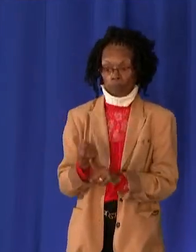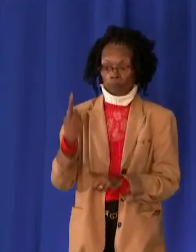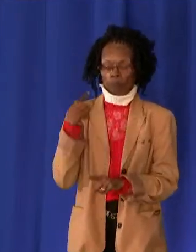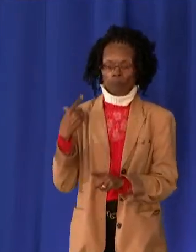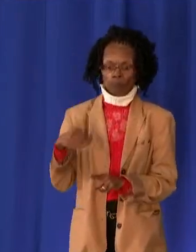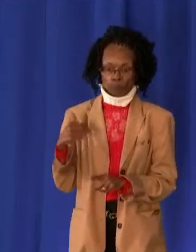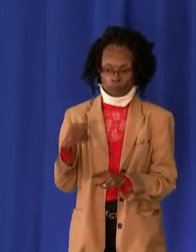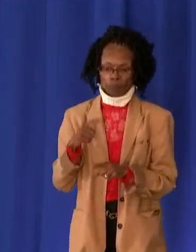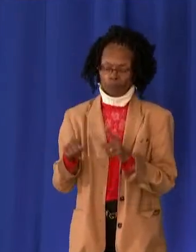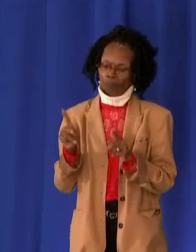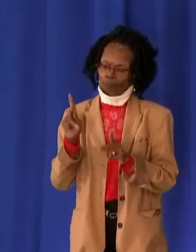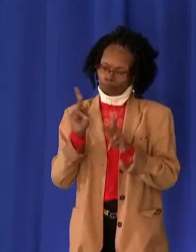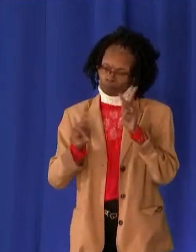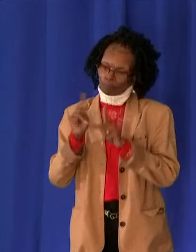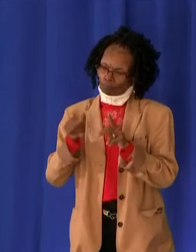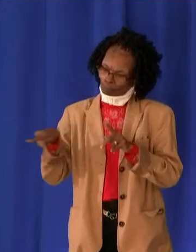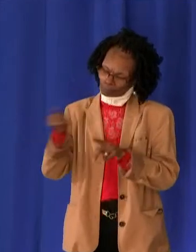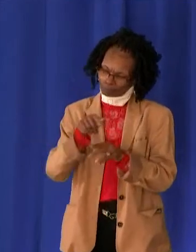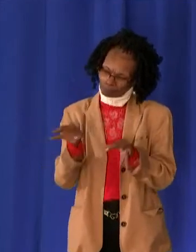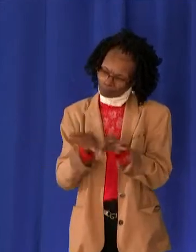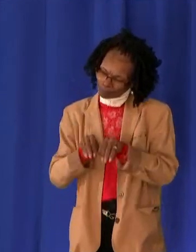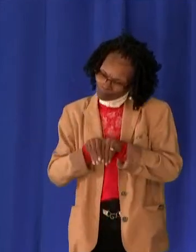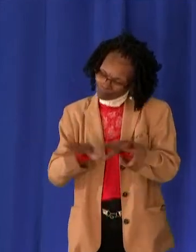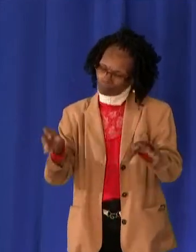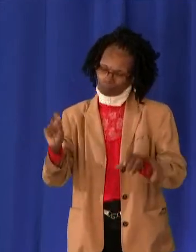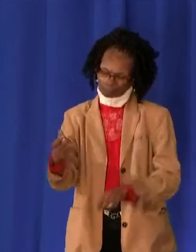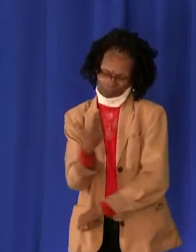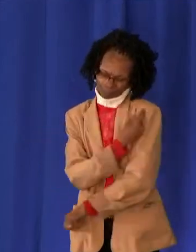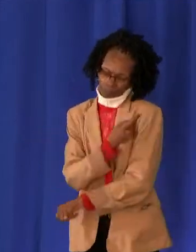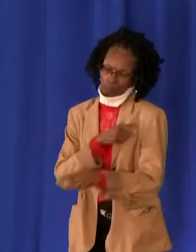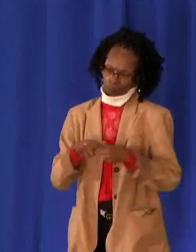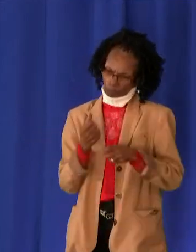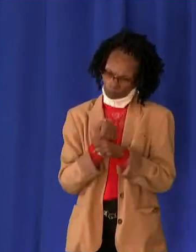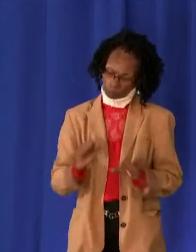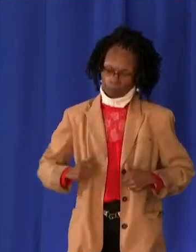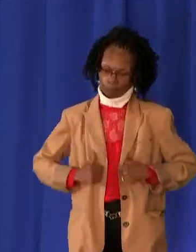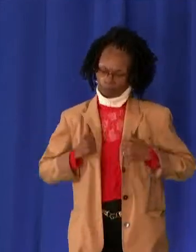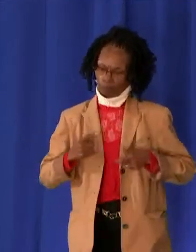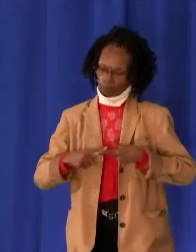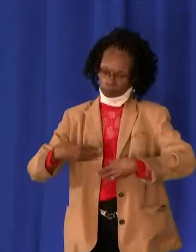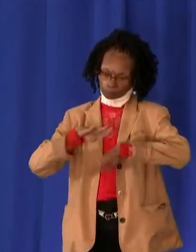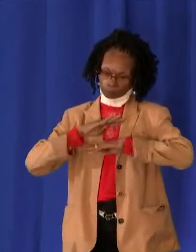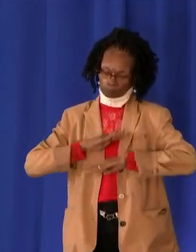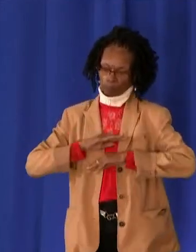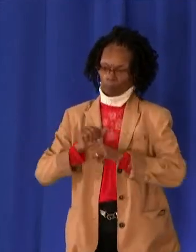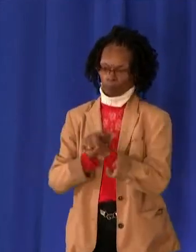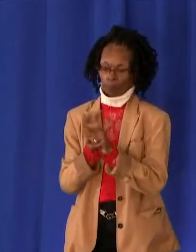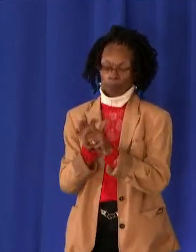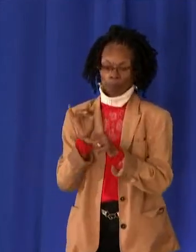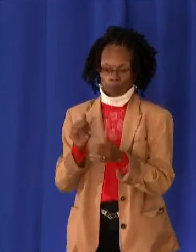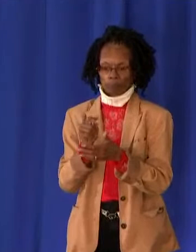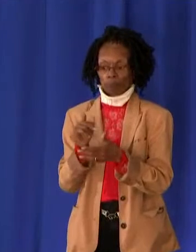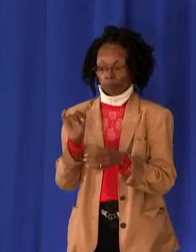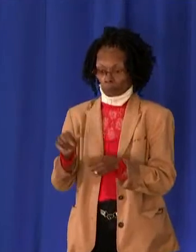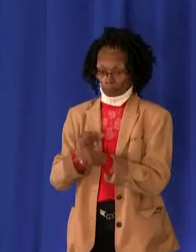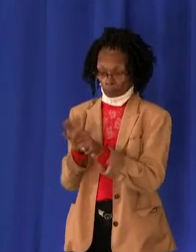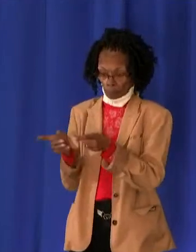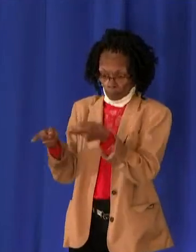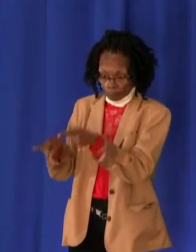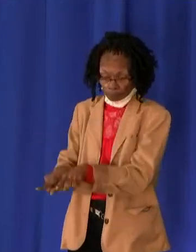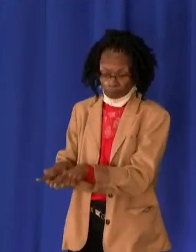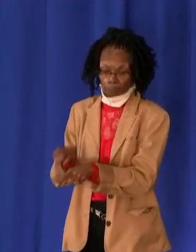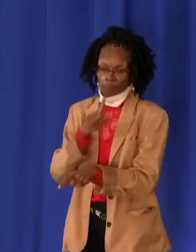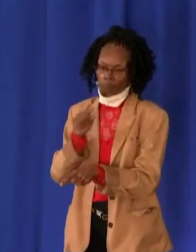And so we need people to get vaccinated to save their lives and to make sure that the system can accommodate whatever this virus does. And so